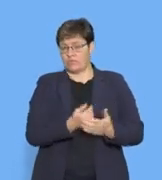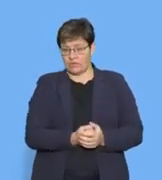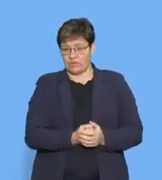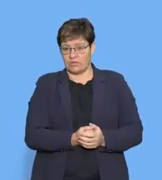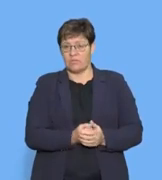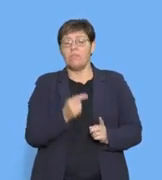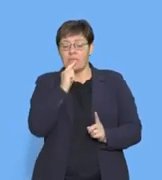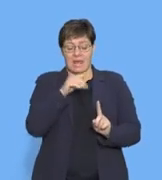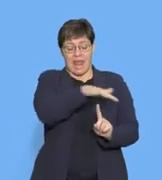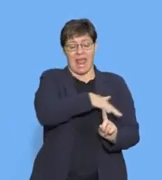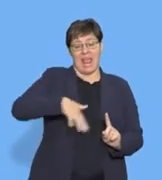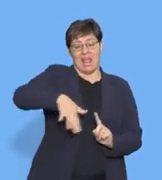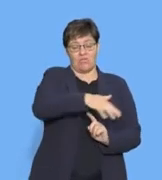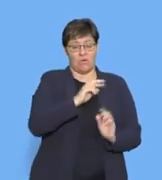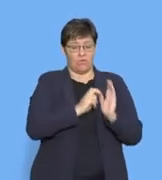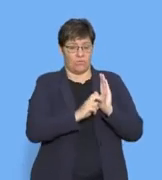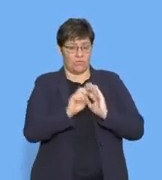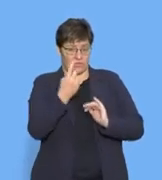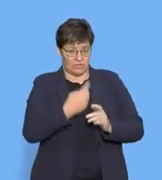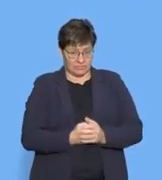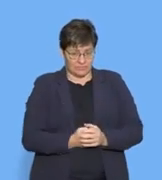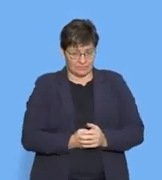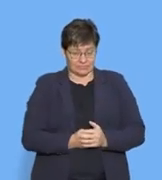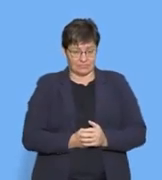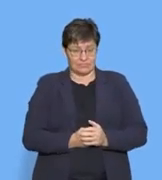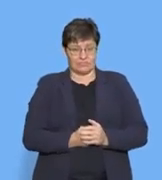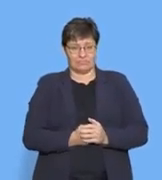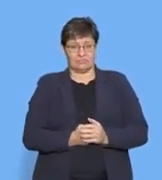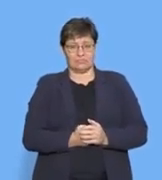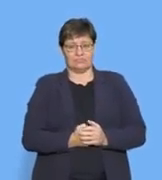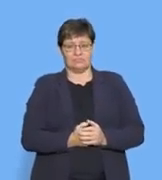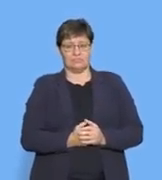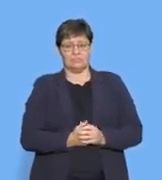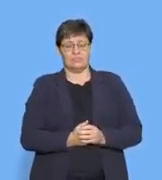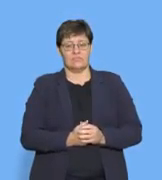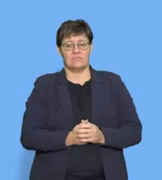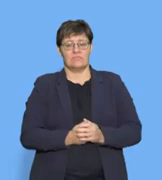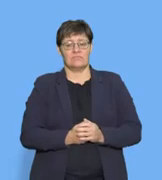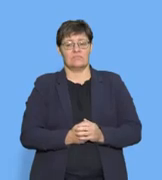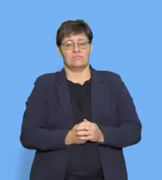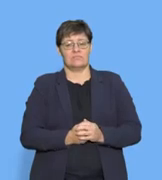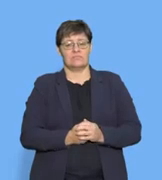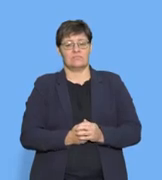with the first proof. We're going to start off with the proof of the area rule. Let's begin.